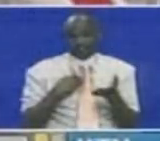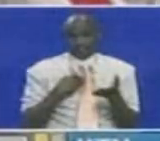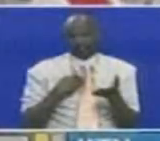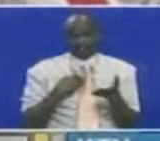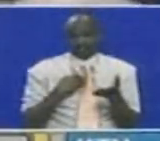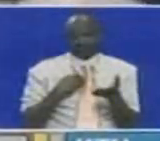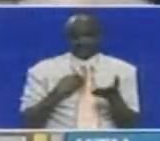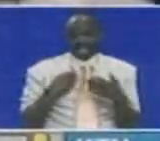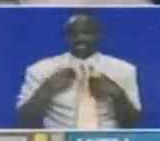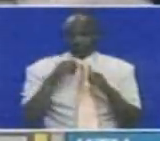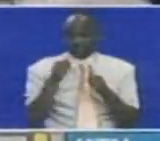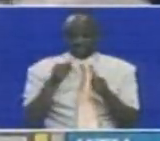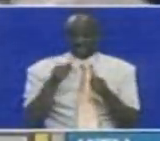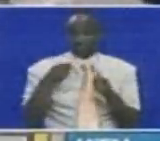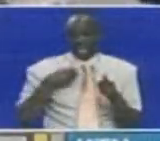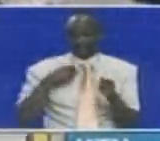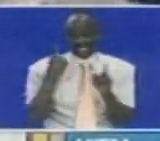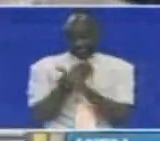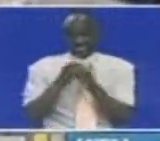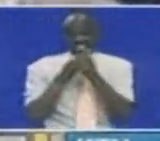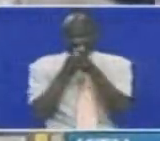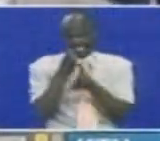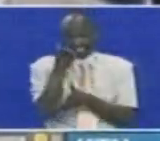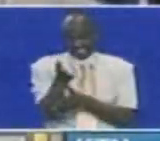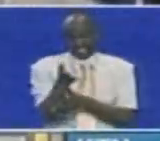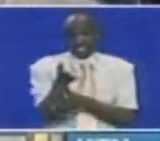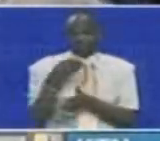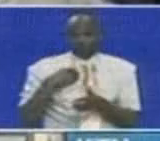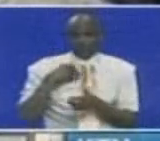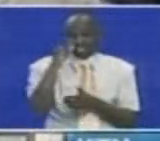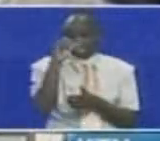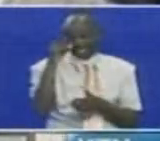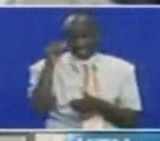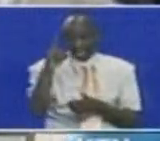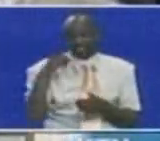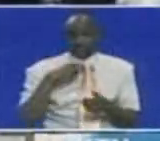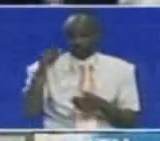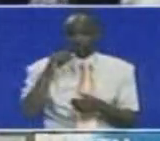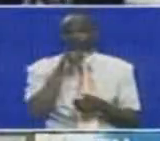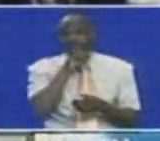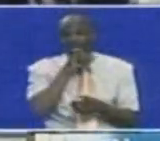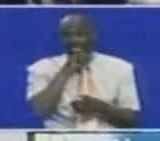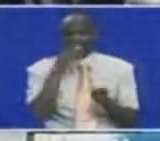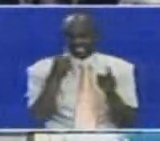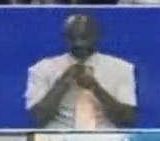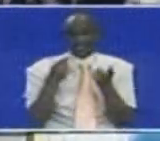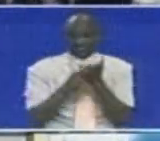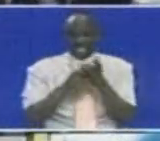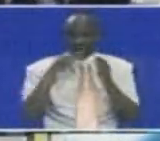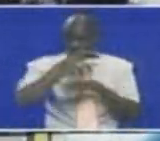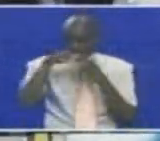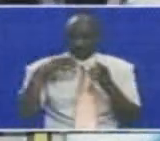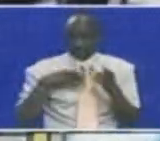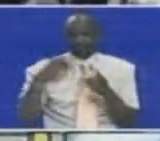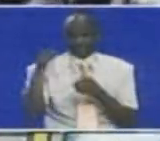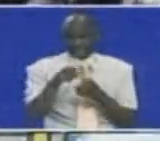As well as the other leaders of the IGAD countries, from IGAD going to Uganda, Museveni, and everybody else. So I